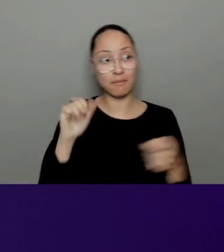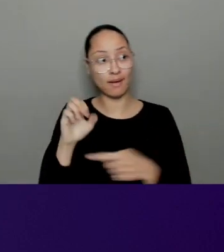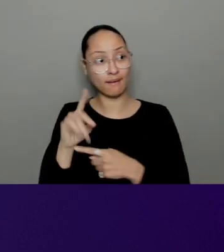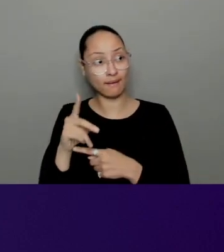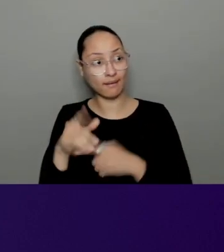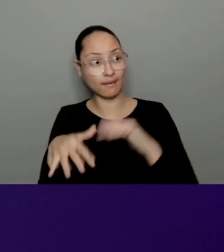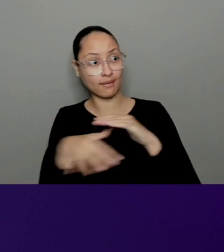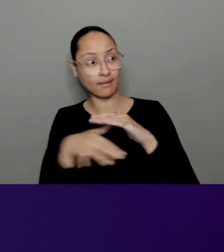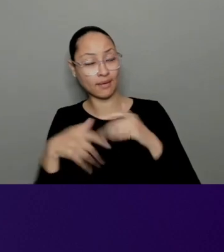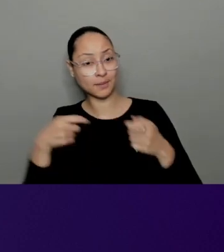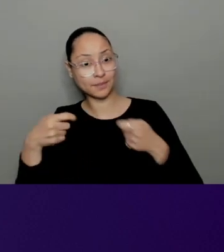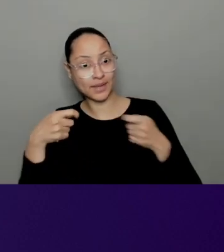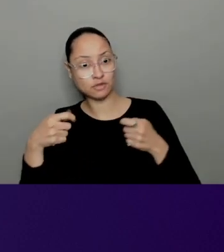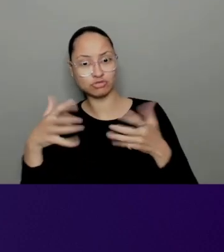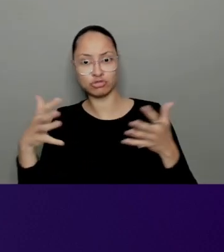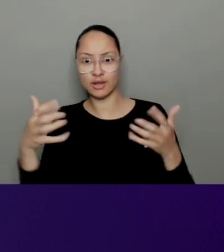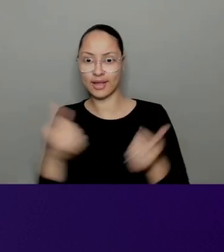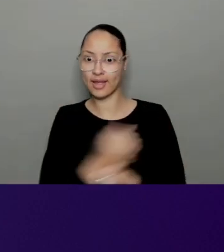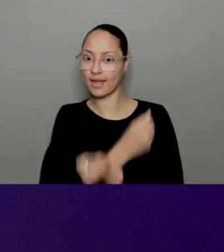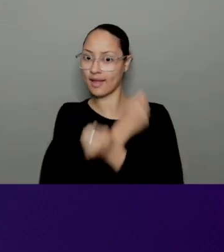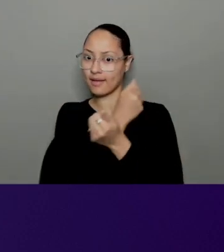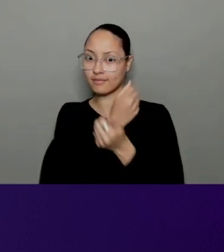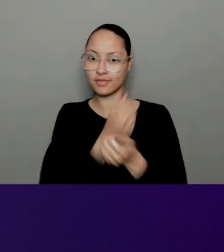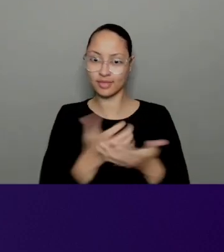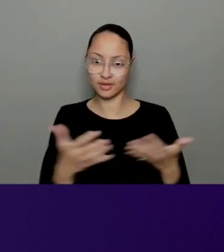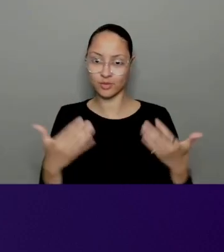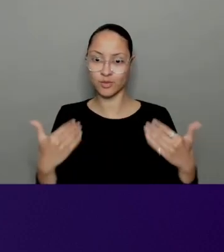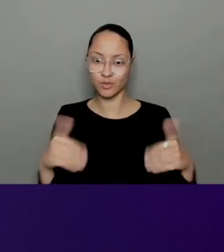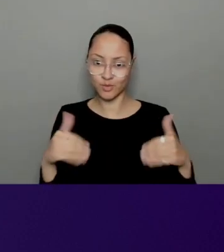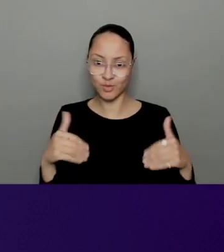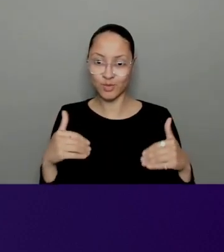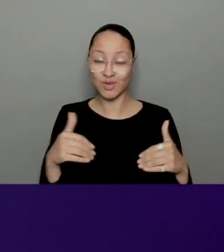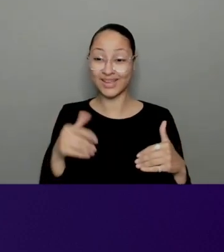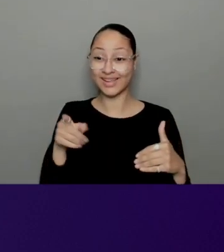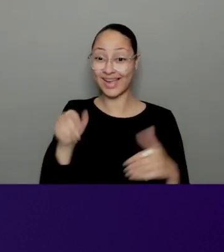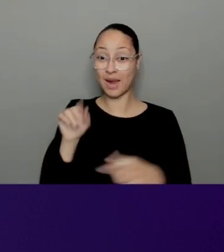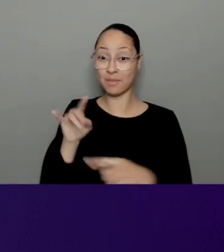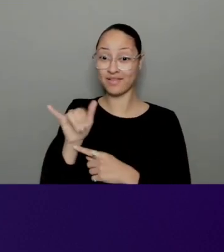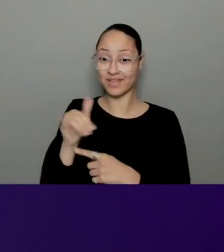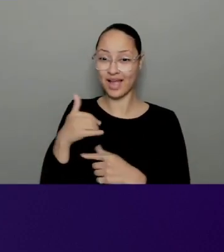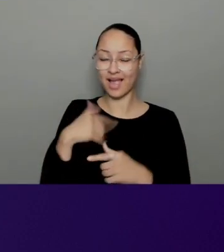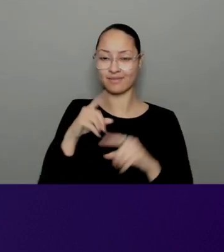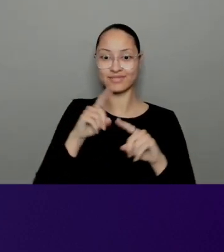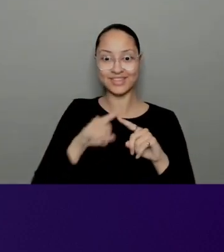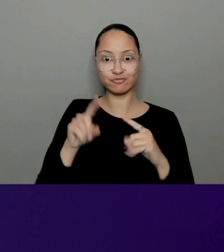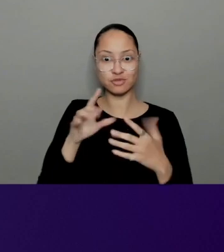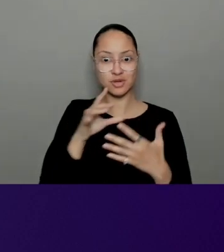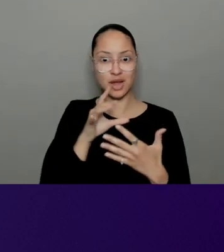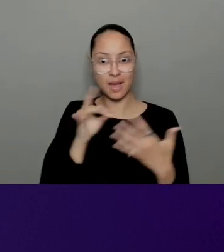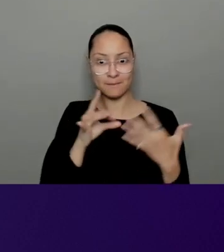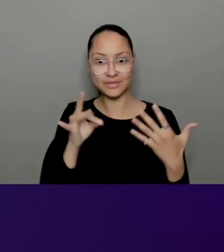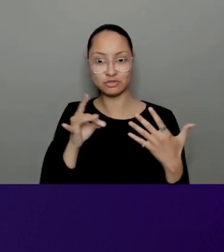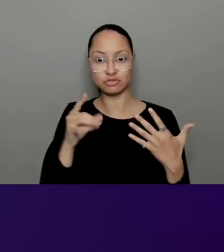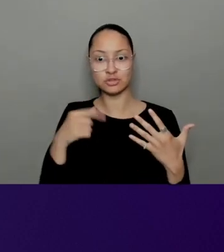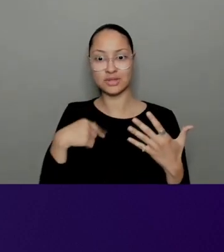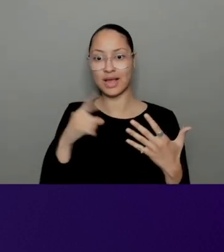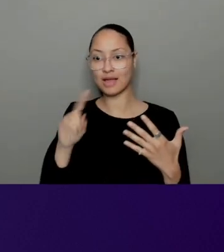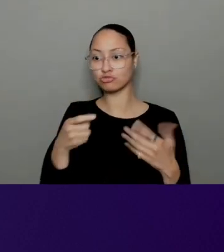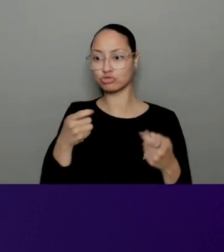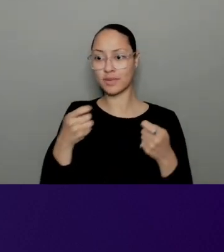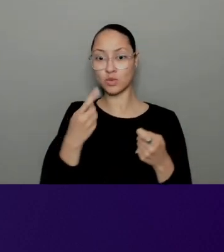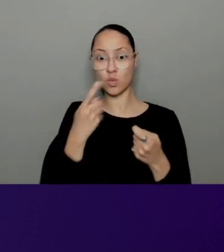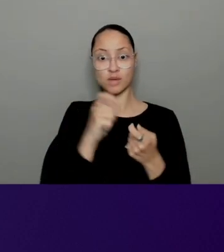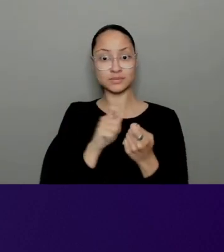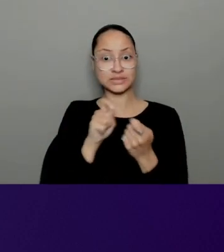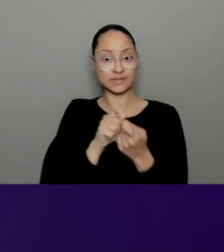again, I have to use infrastructure as code. I have a ton of other options where I would be managing it on that specific tool,